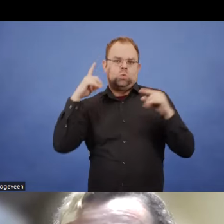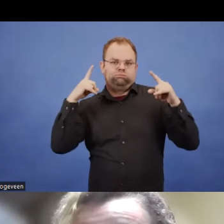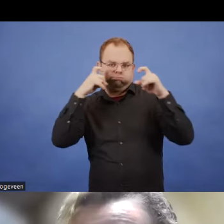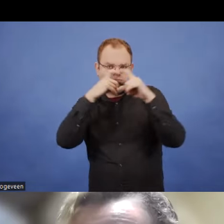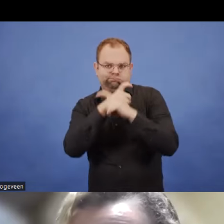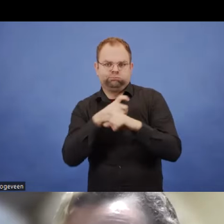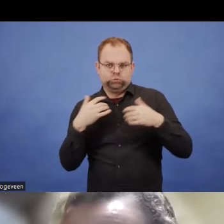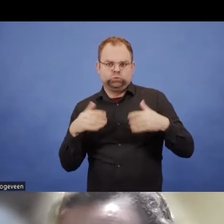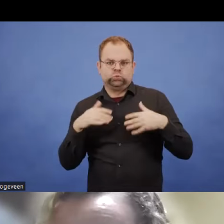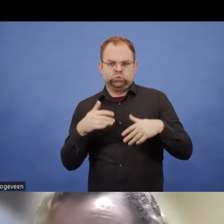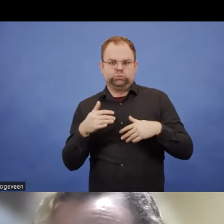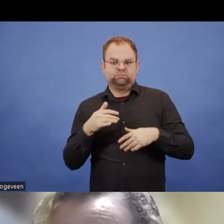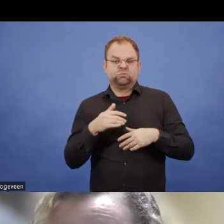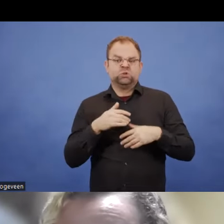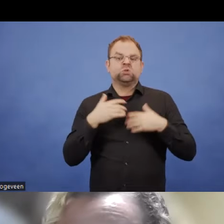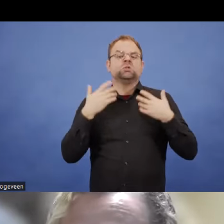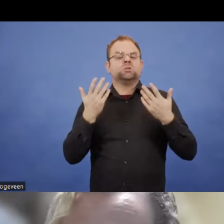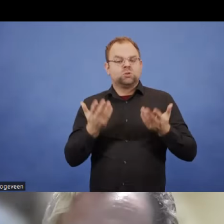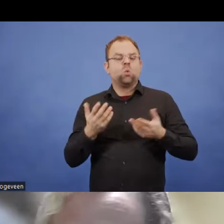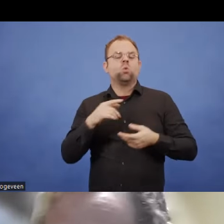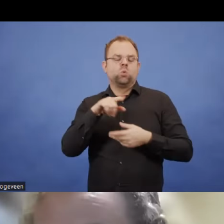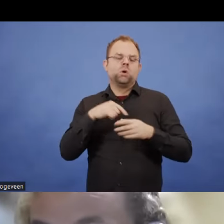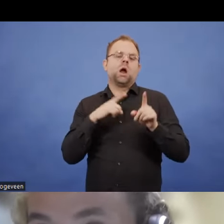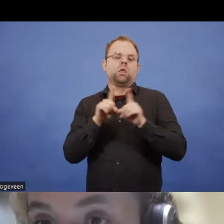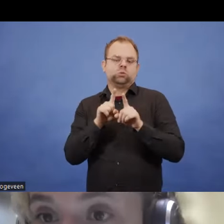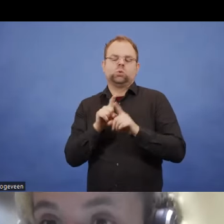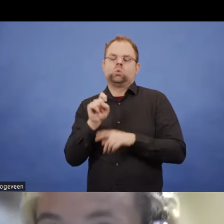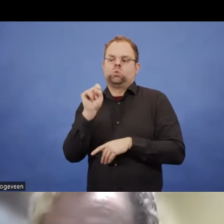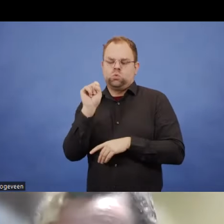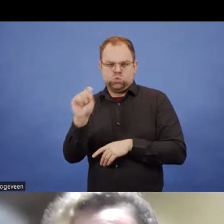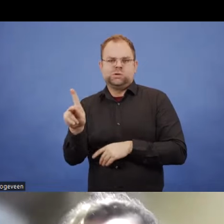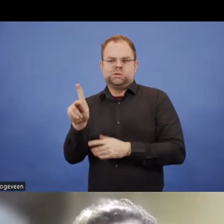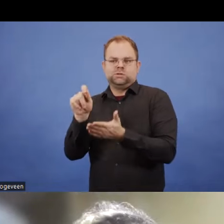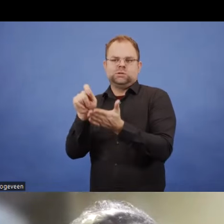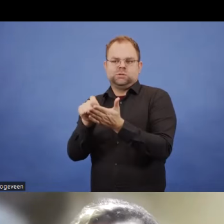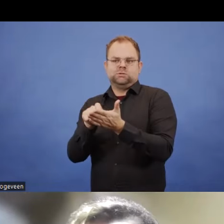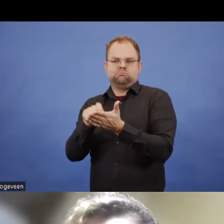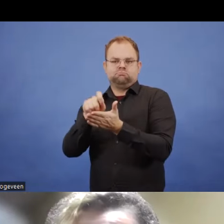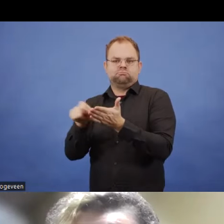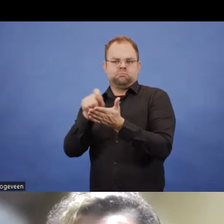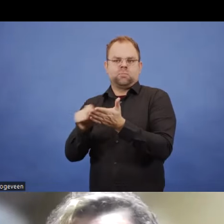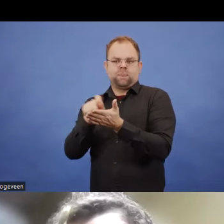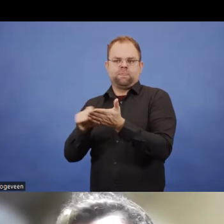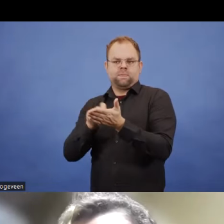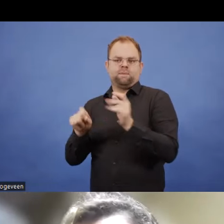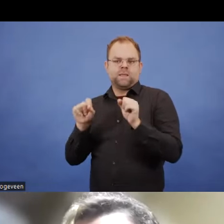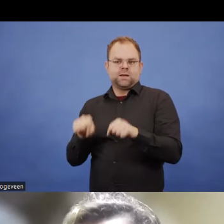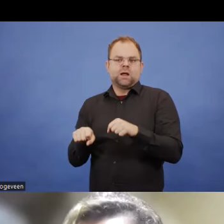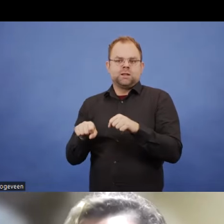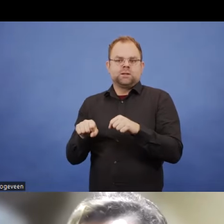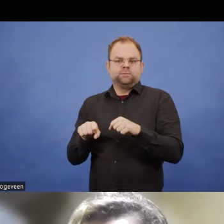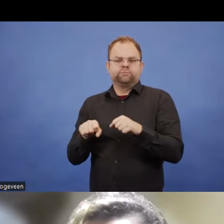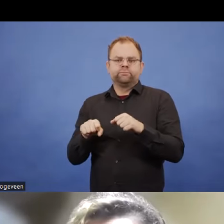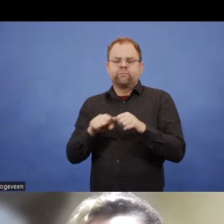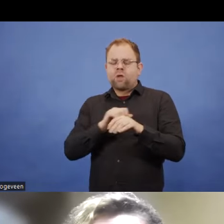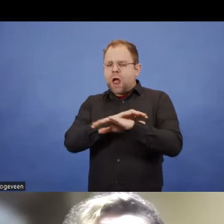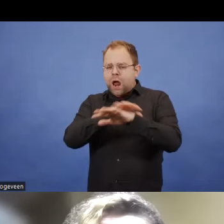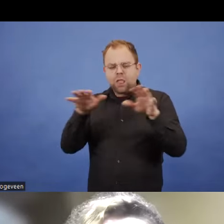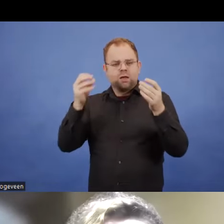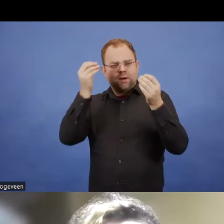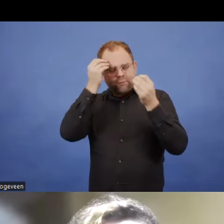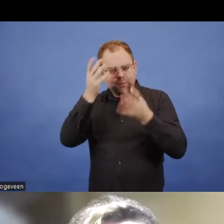But in most cases, people don't have documents to prove their claim, to prove their life story. If they have that, that's good.